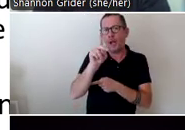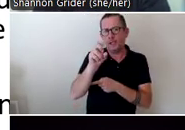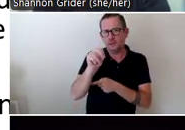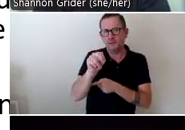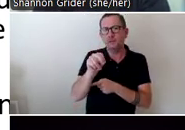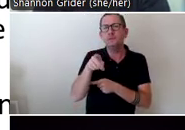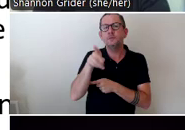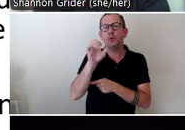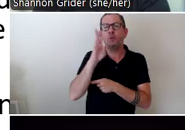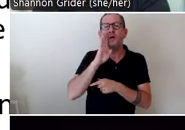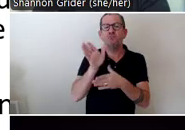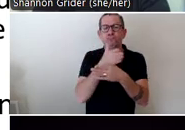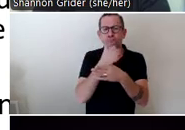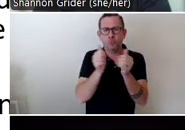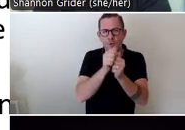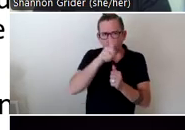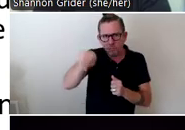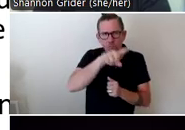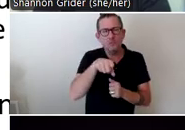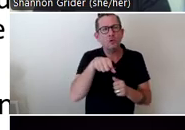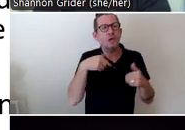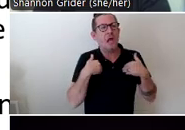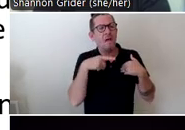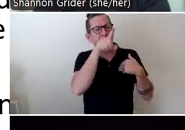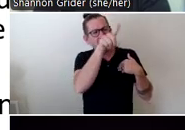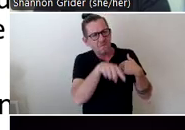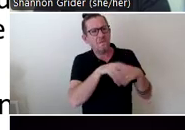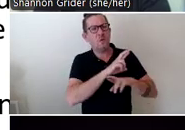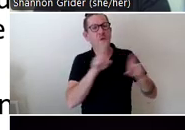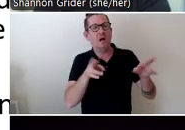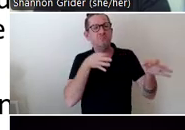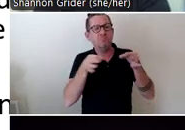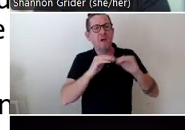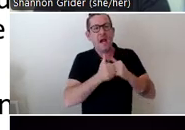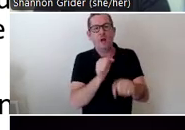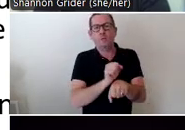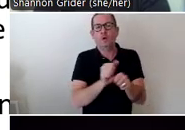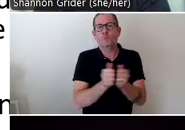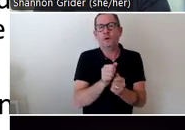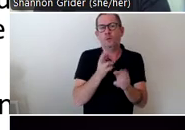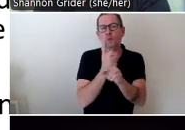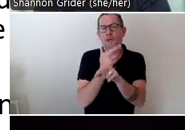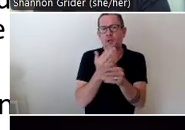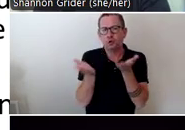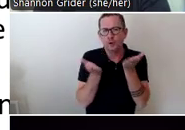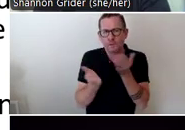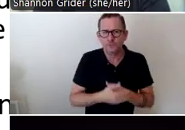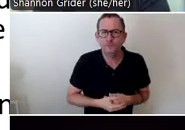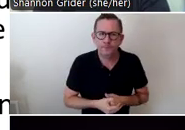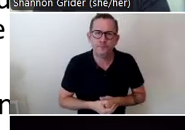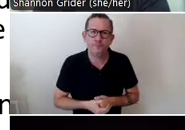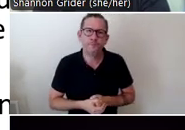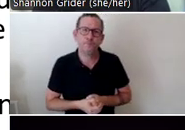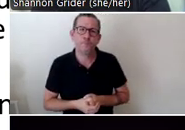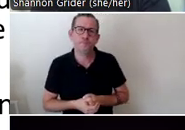daily basis. I will be sending this PowerPoint to Brandon after we're done, and you can read through this more